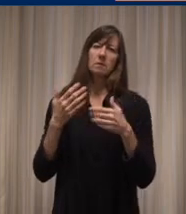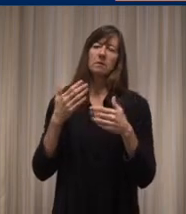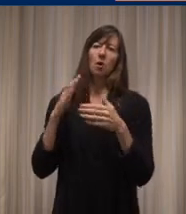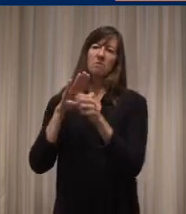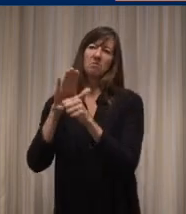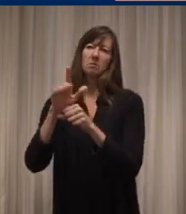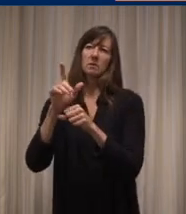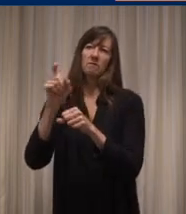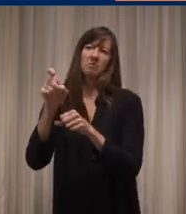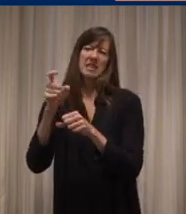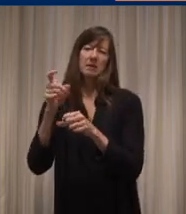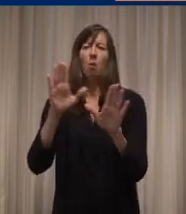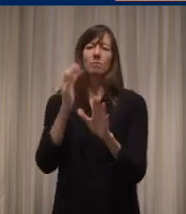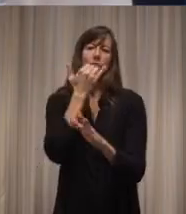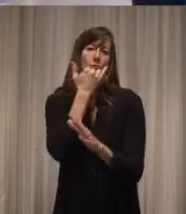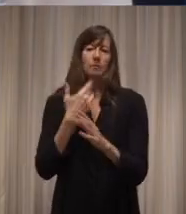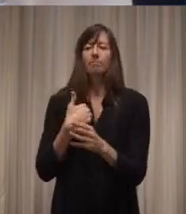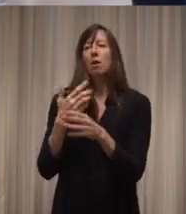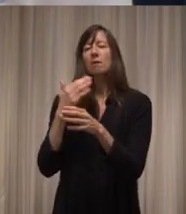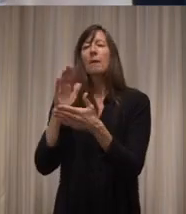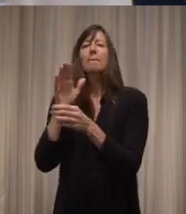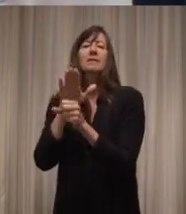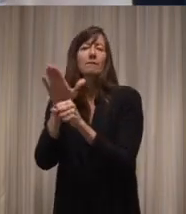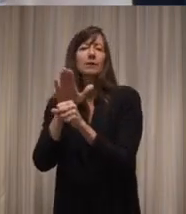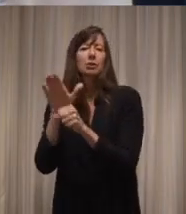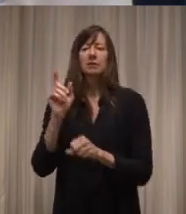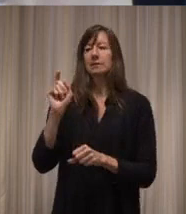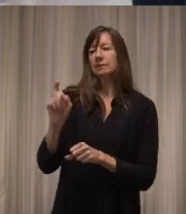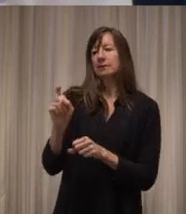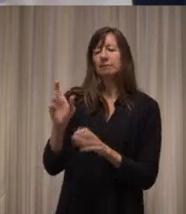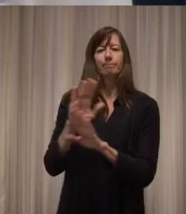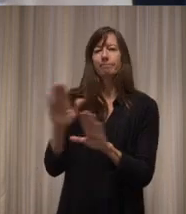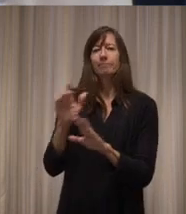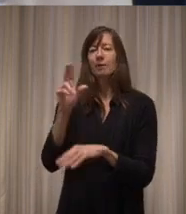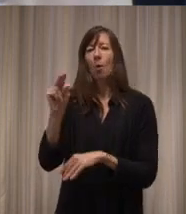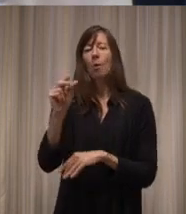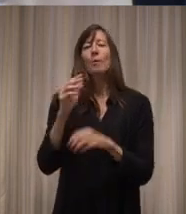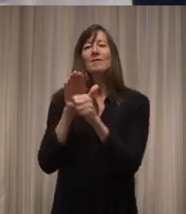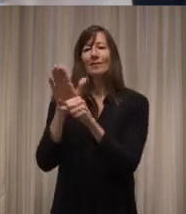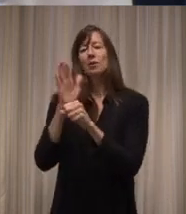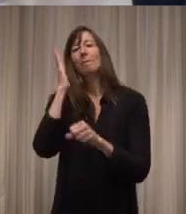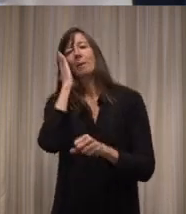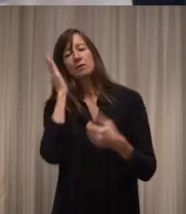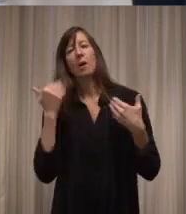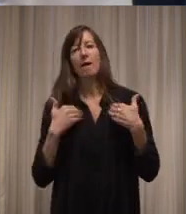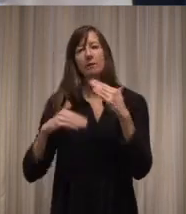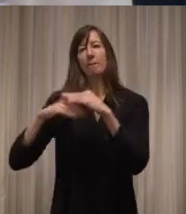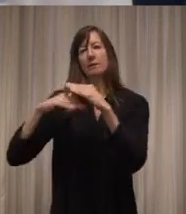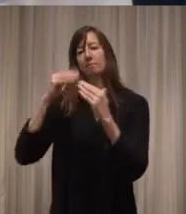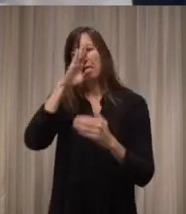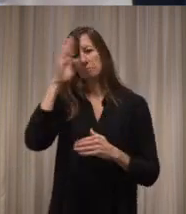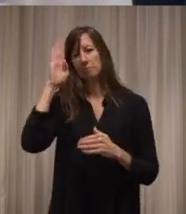beyond sufficient capacity for the need from the hospital perspective. Once again, the